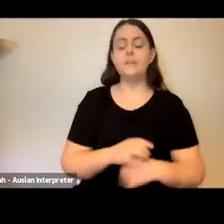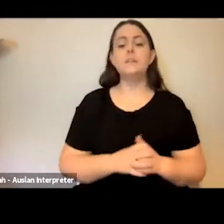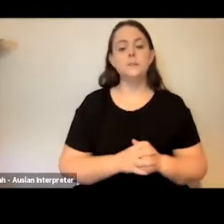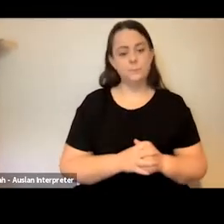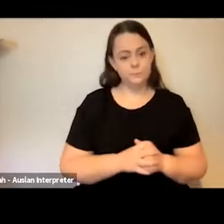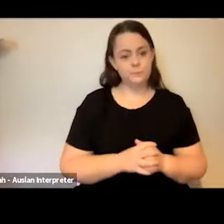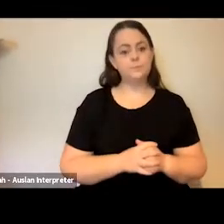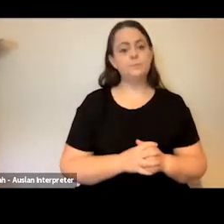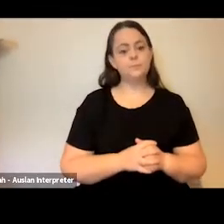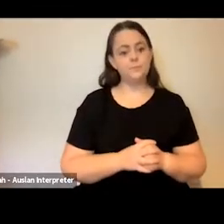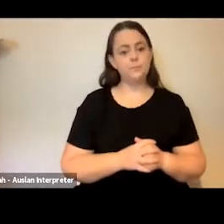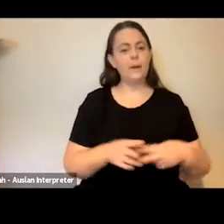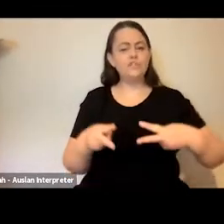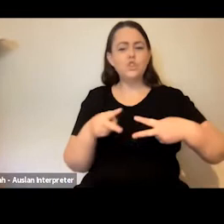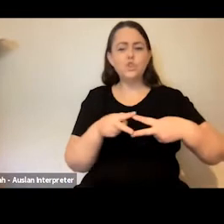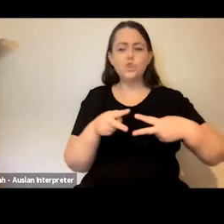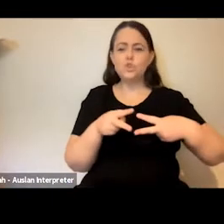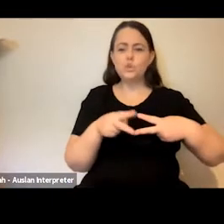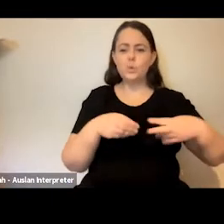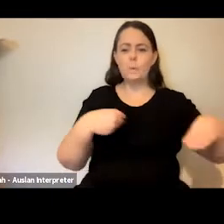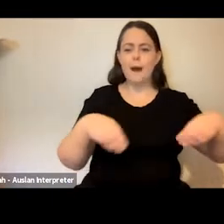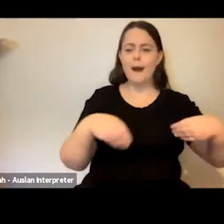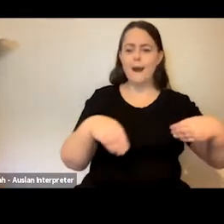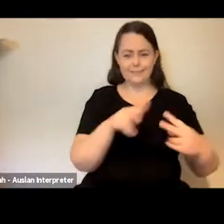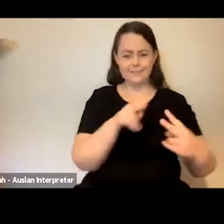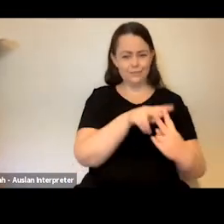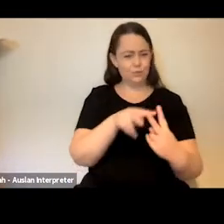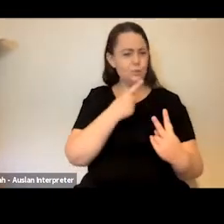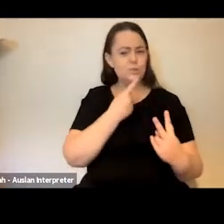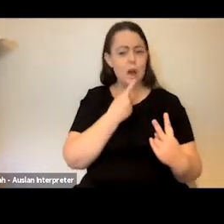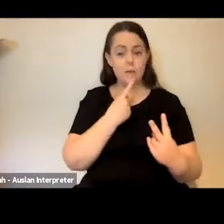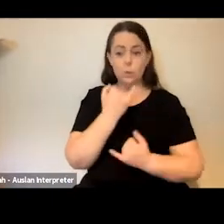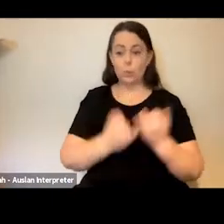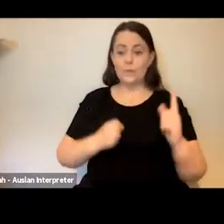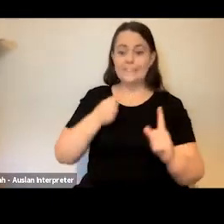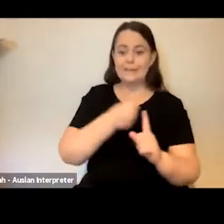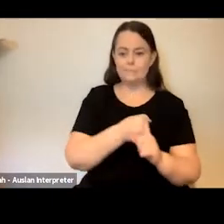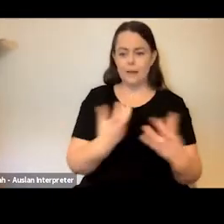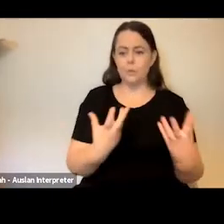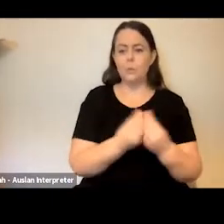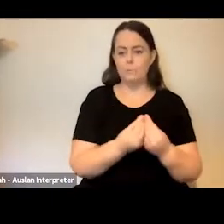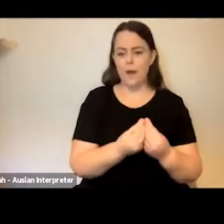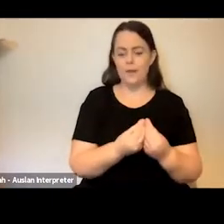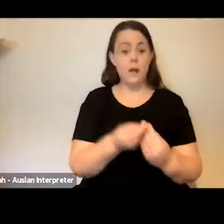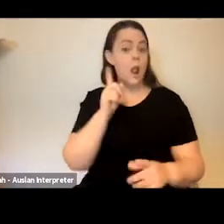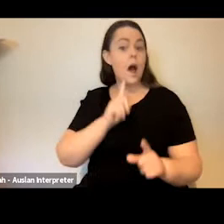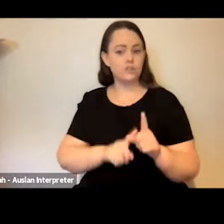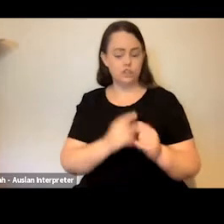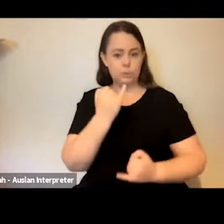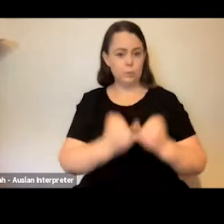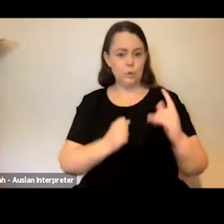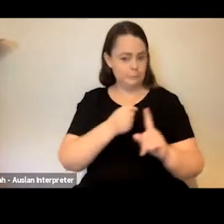were the two kind of markets that seem to have been mostly impacted according to our surveys from last year. So this is actually a slide from last